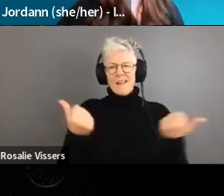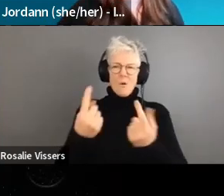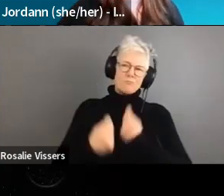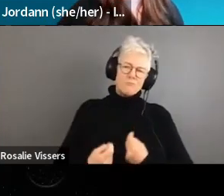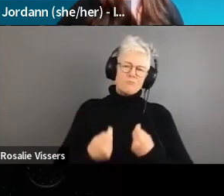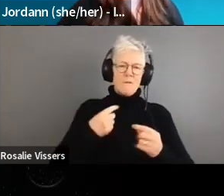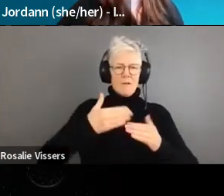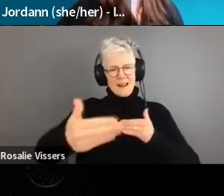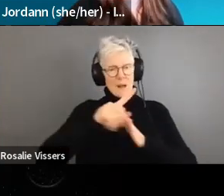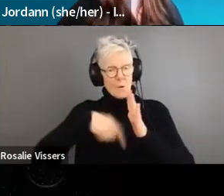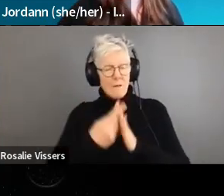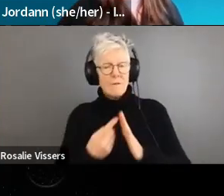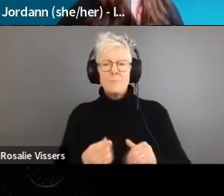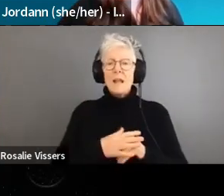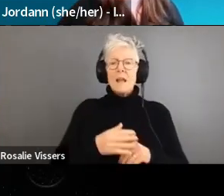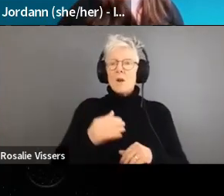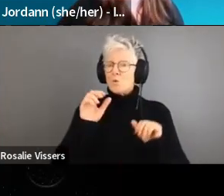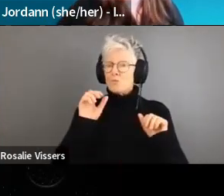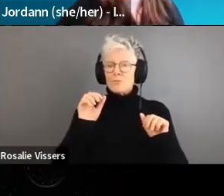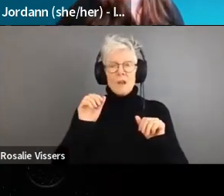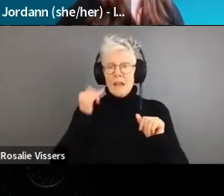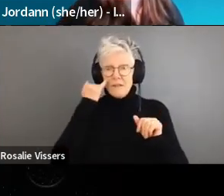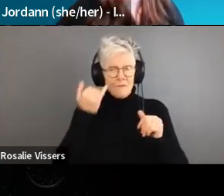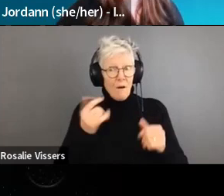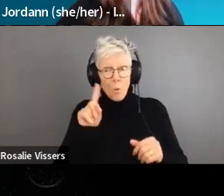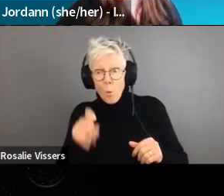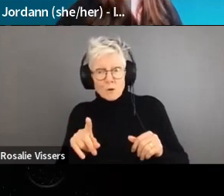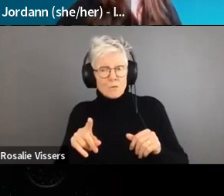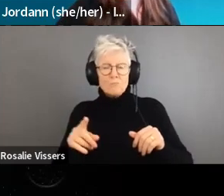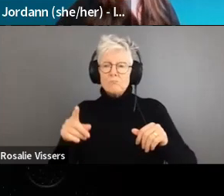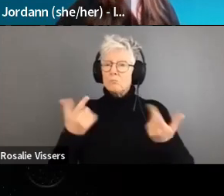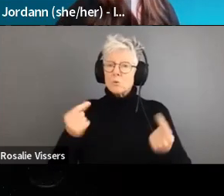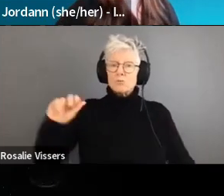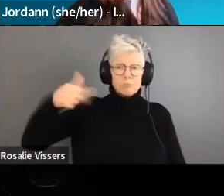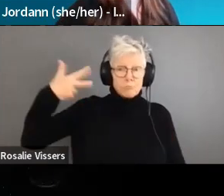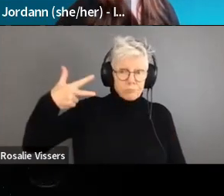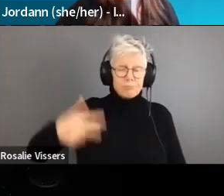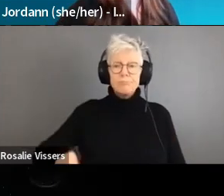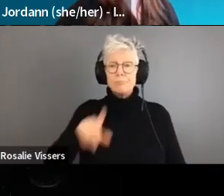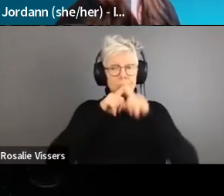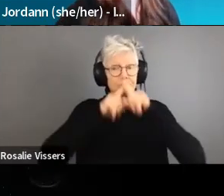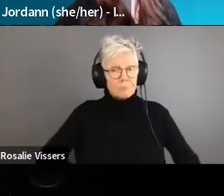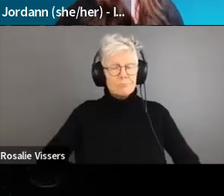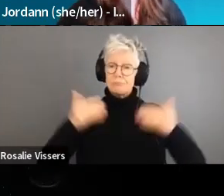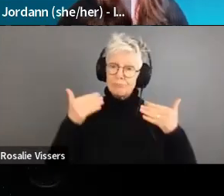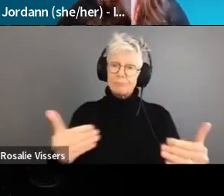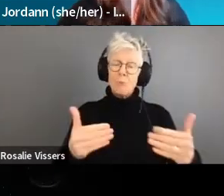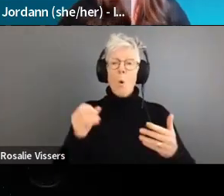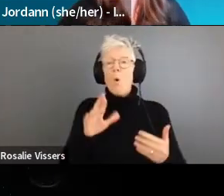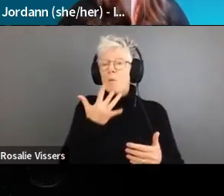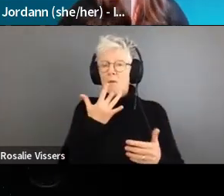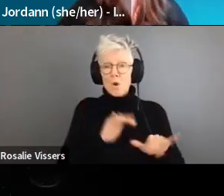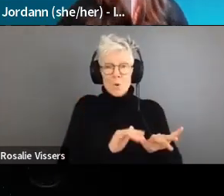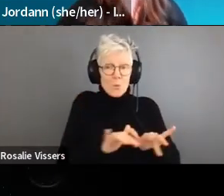are encouraged to turn your camera on and take yourself off mute to ask questions throughout, but the chat box is available as well if you're more comfortable asking